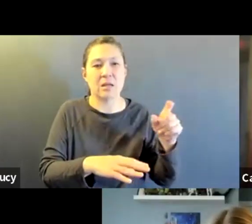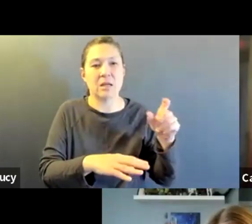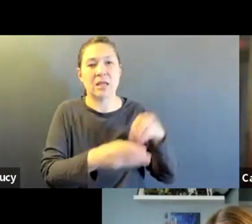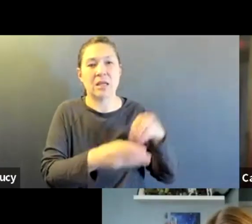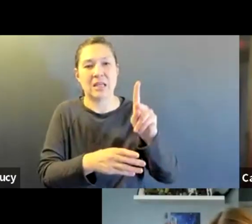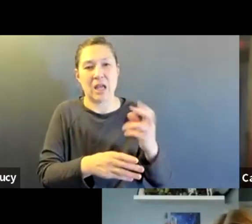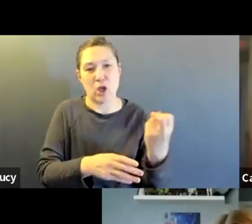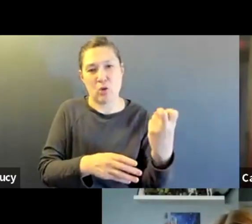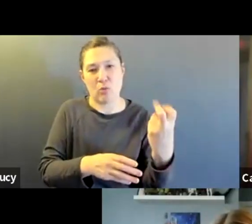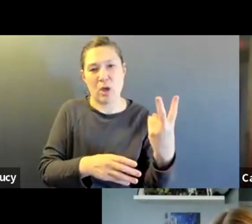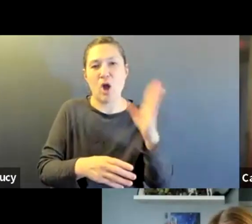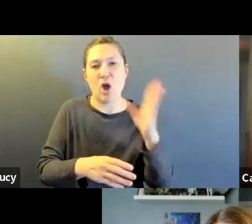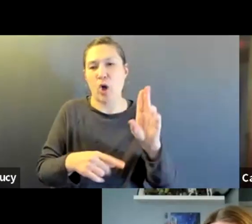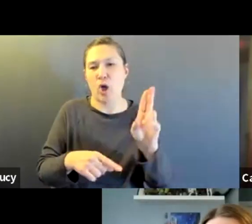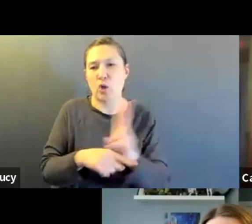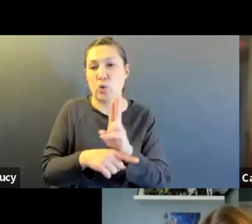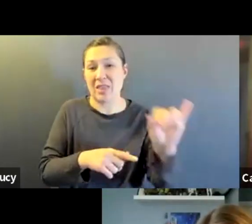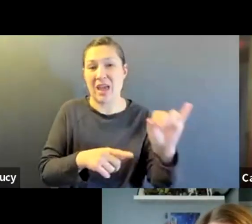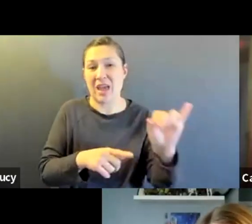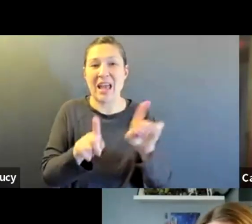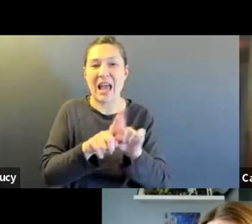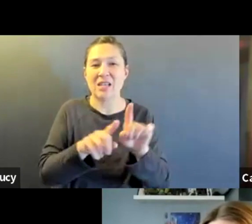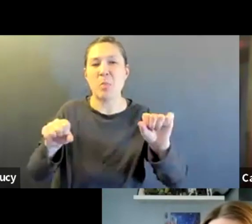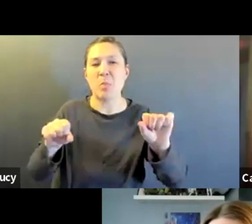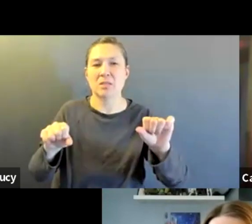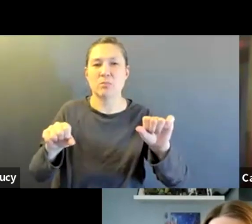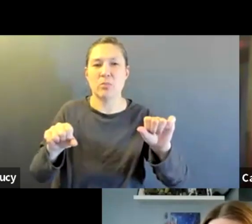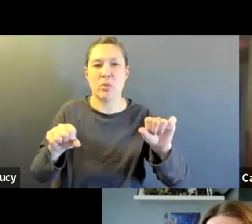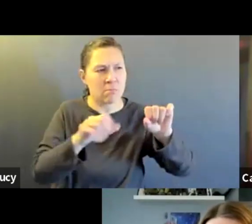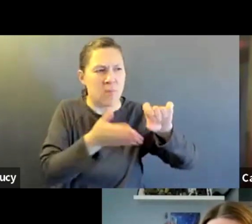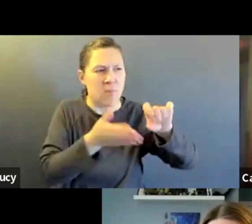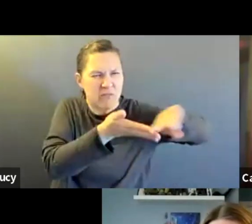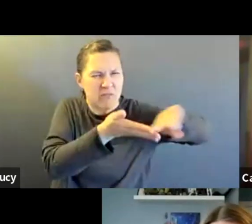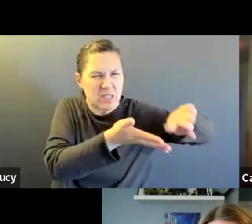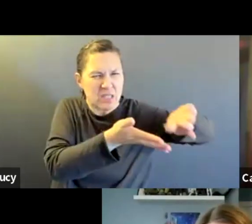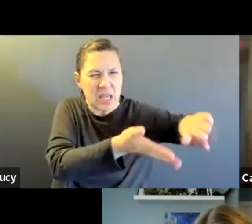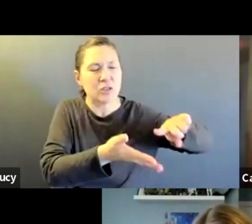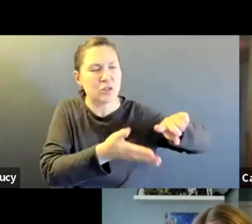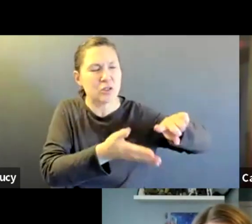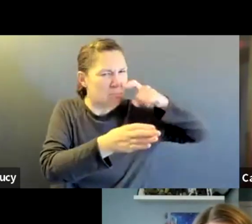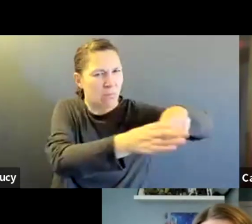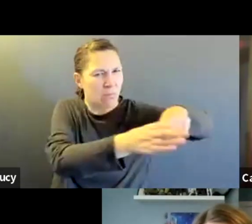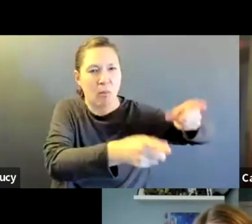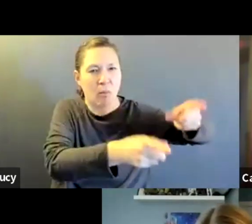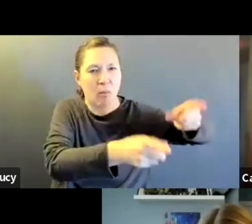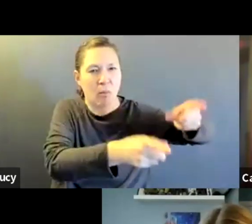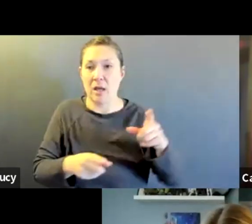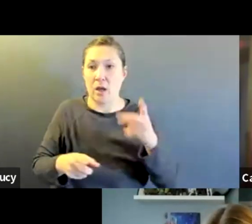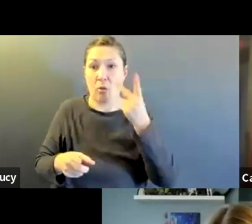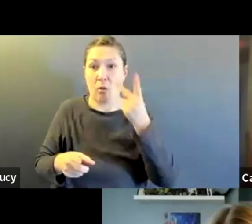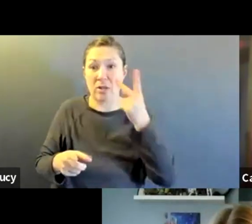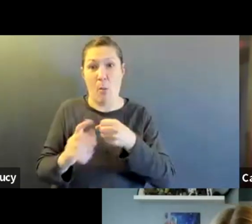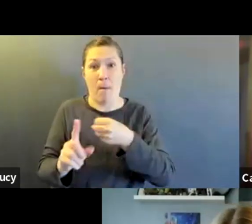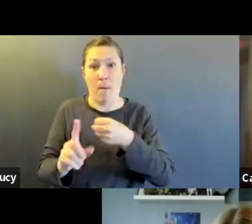potential areas for investigation. And I think we're likely to see sort of a chilling effect in schools across the country. And we'll talk a little